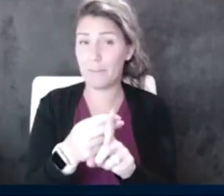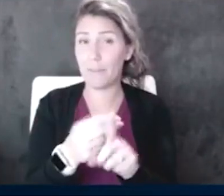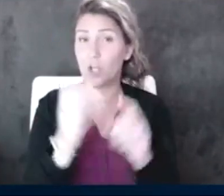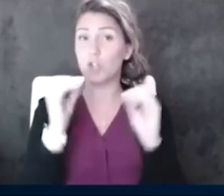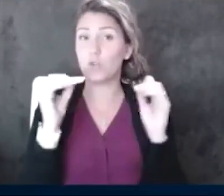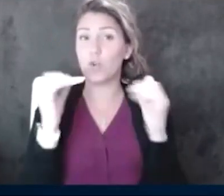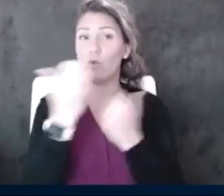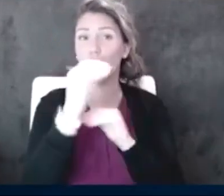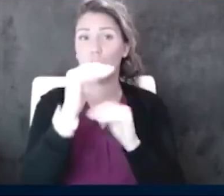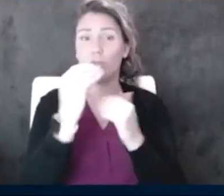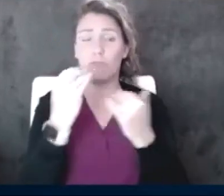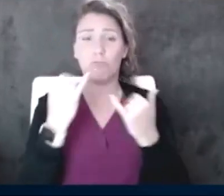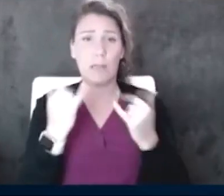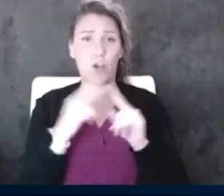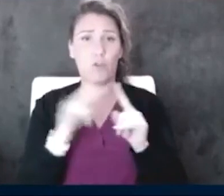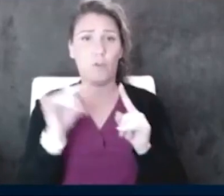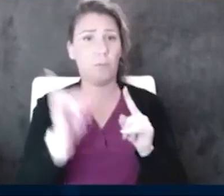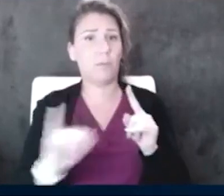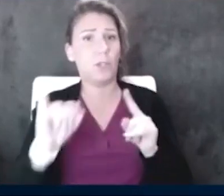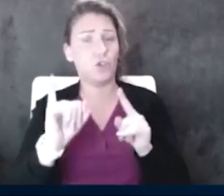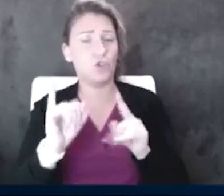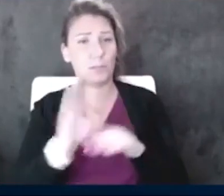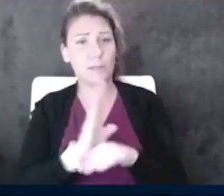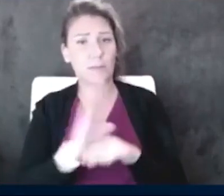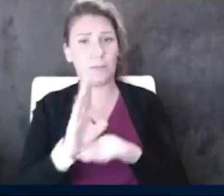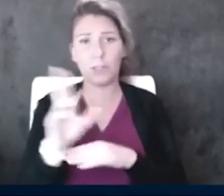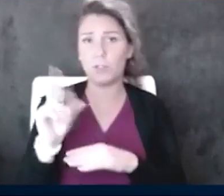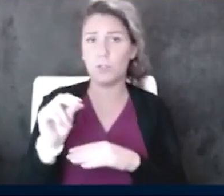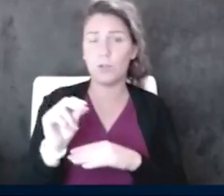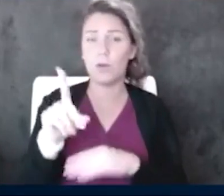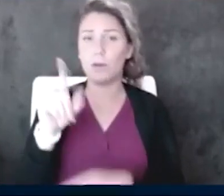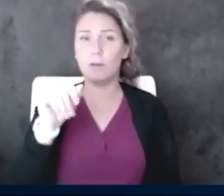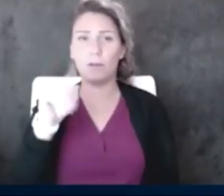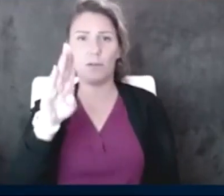insurance companies. Yeah. Deb wants to know, how can we